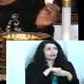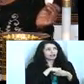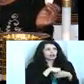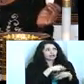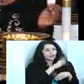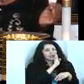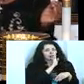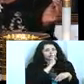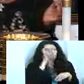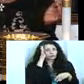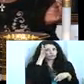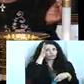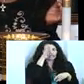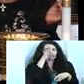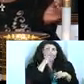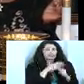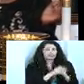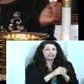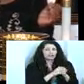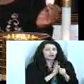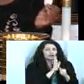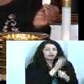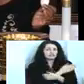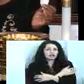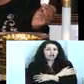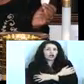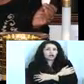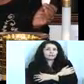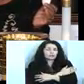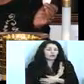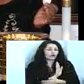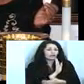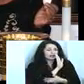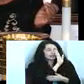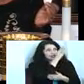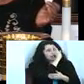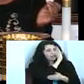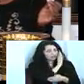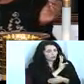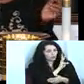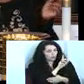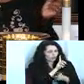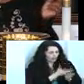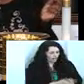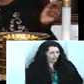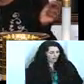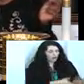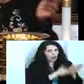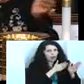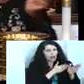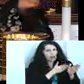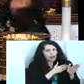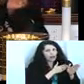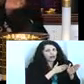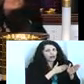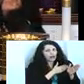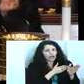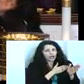in God's arms, at God's well, the